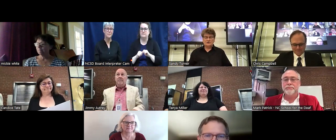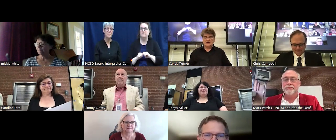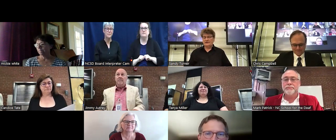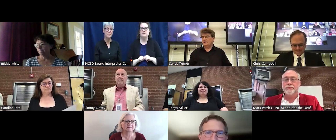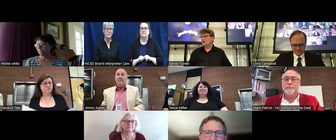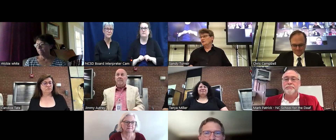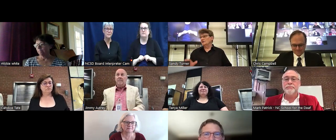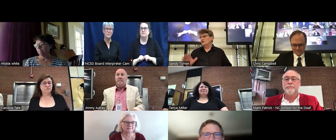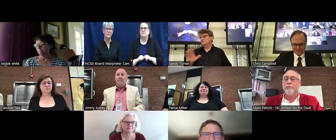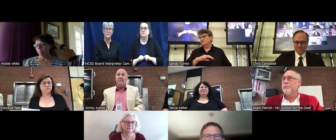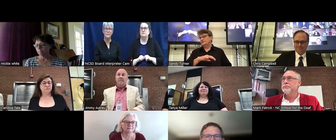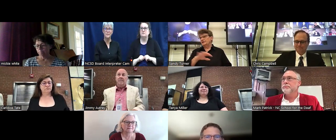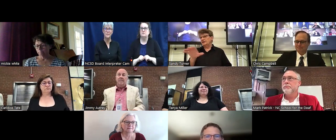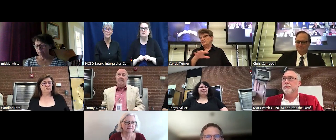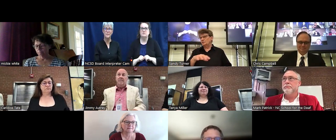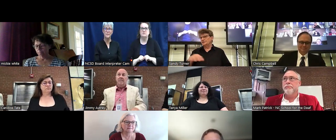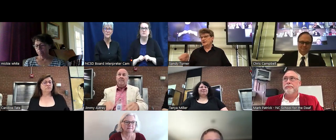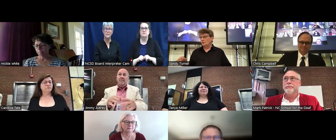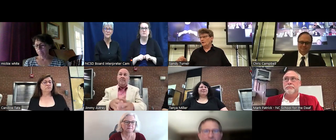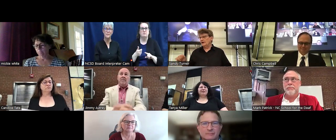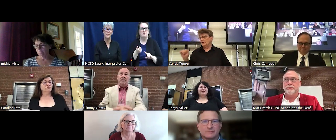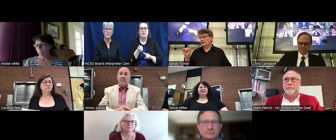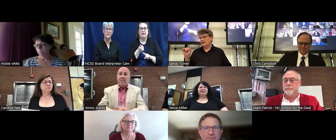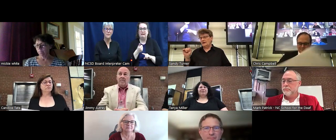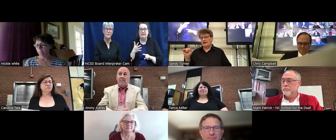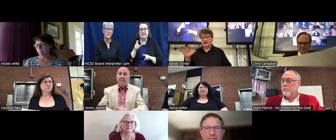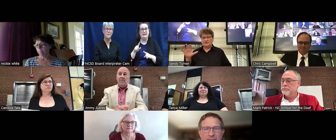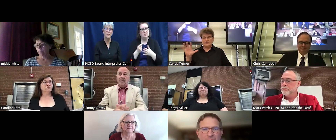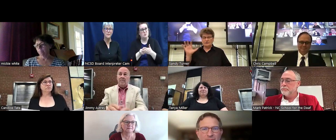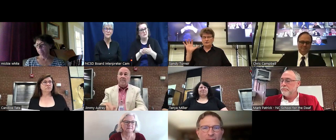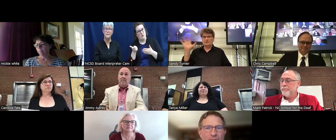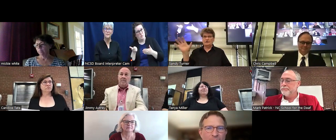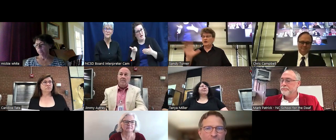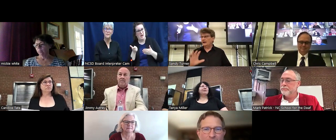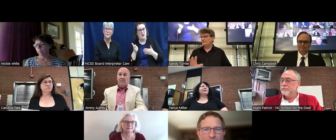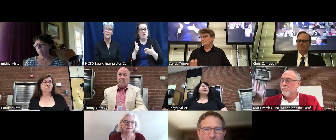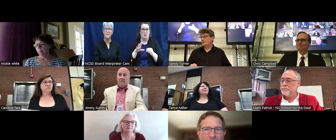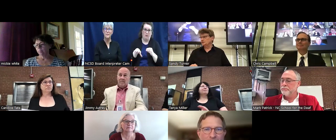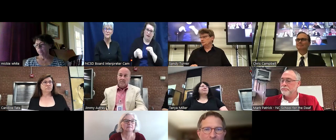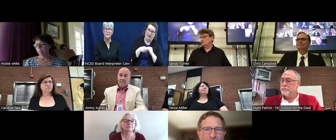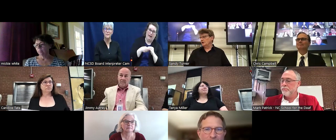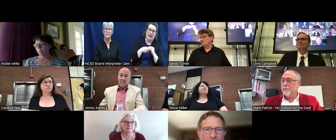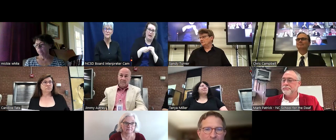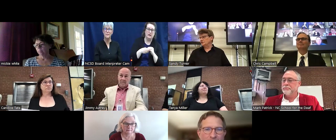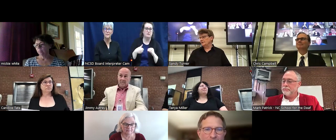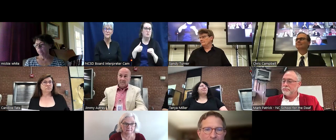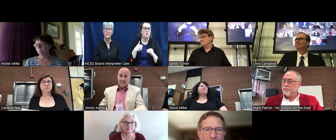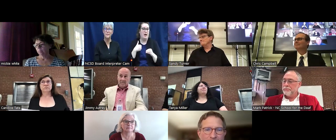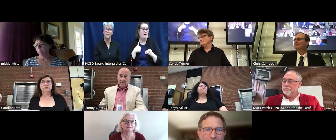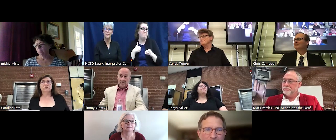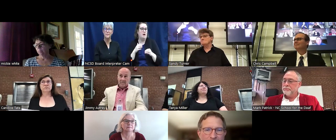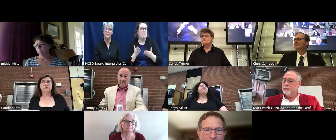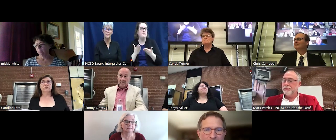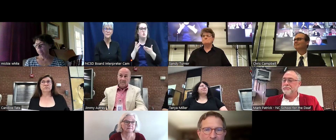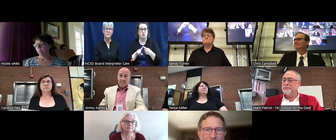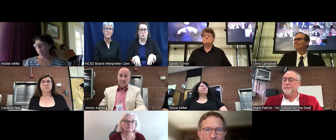Do we have any anything you want to take away, add, or do I have a motion to adopt the agenda?